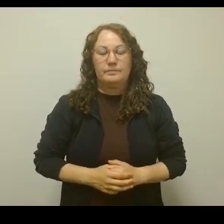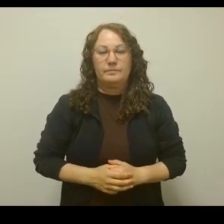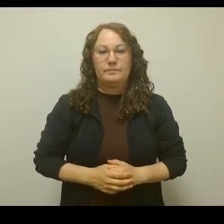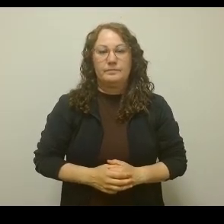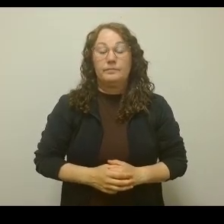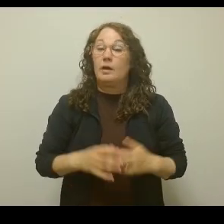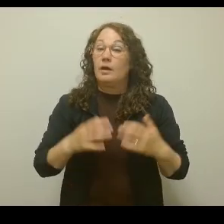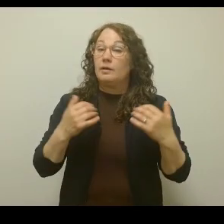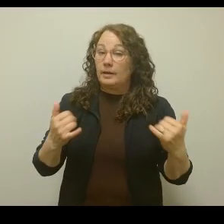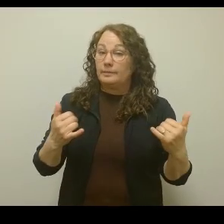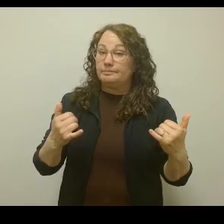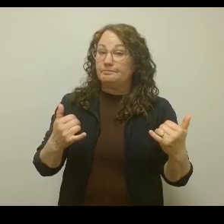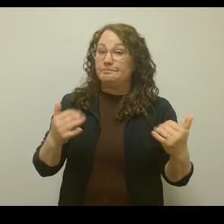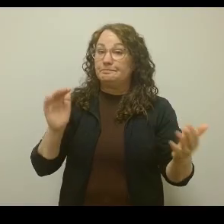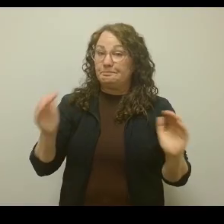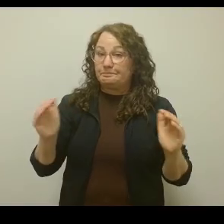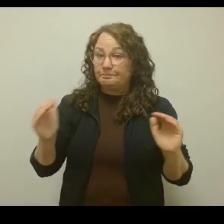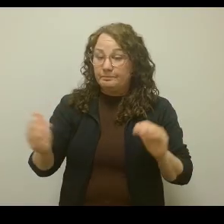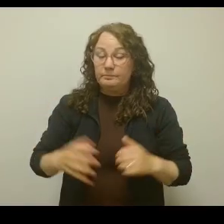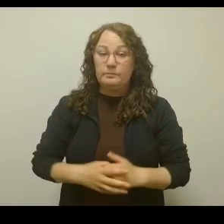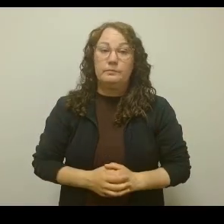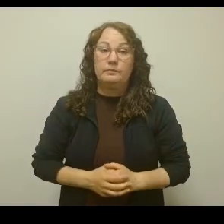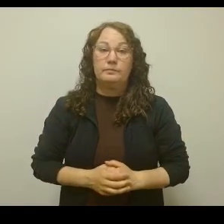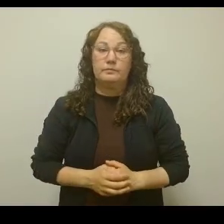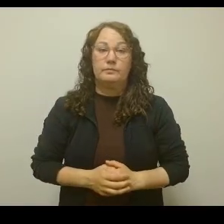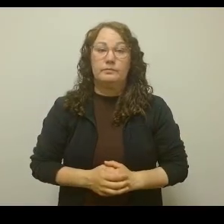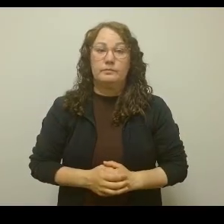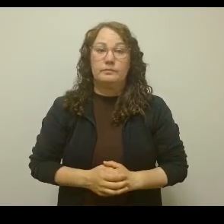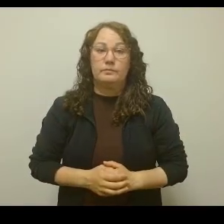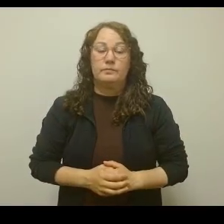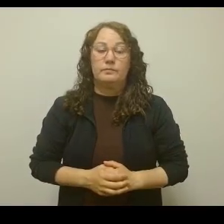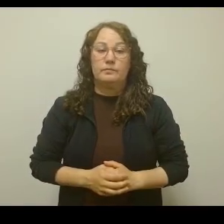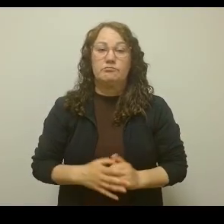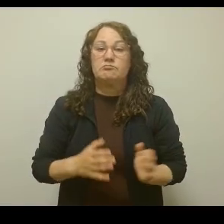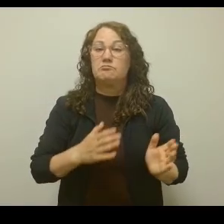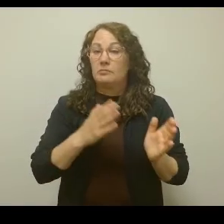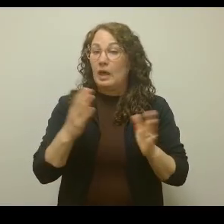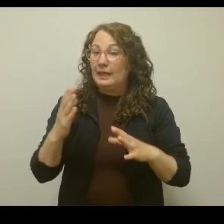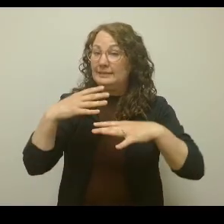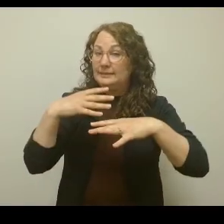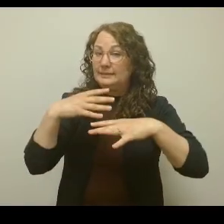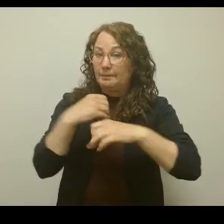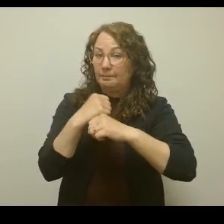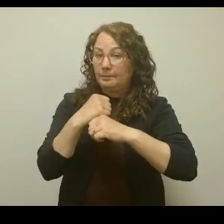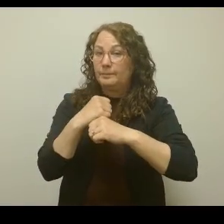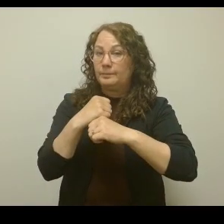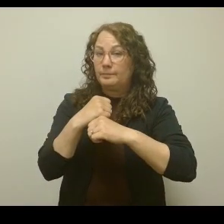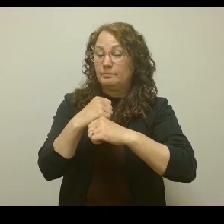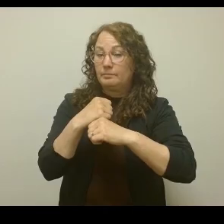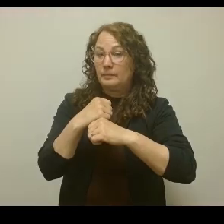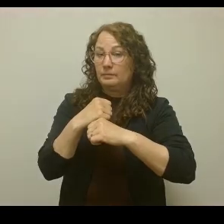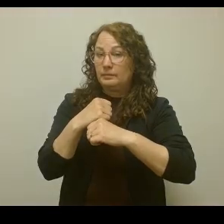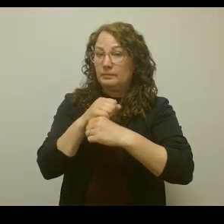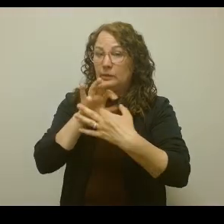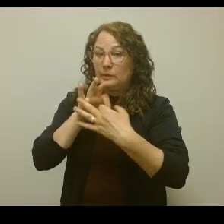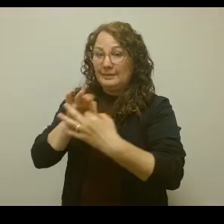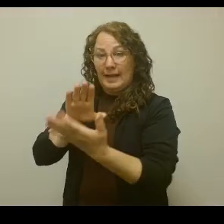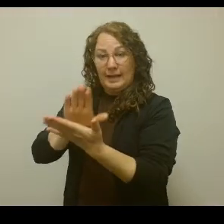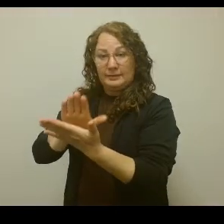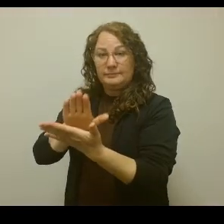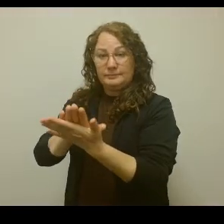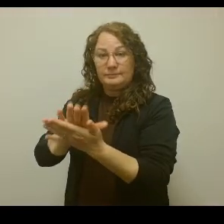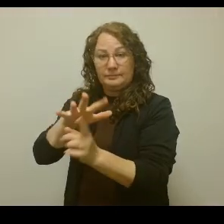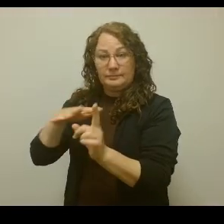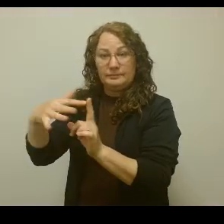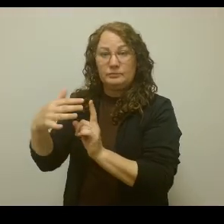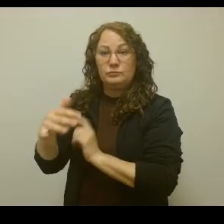Now, on the other hand, we find summaries in academic settings, right?